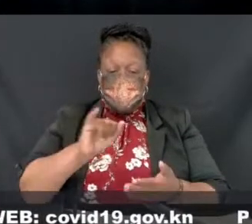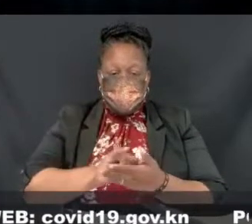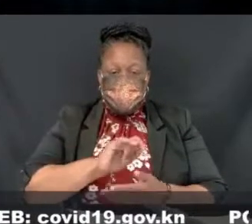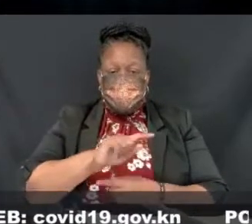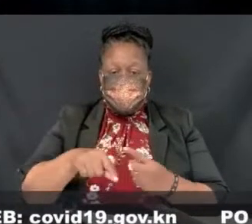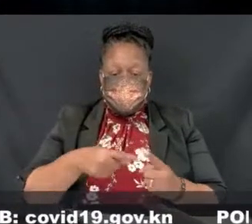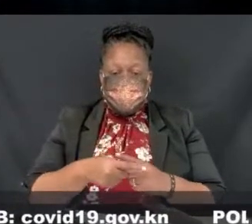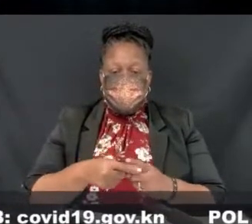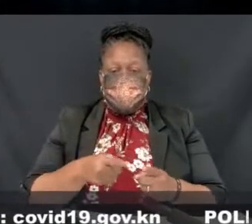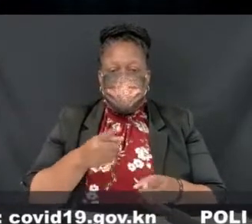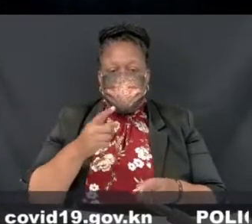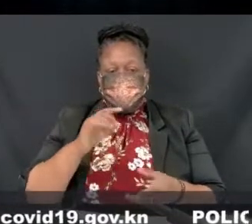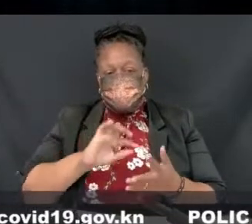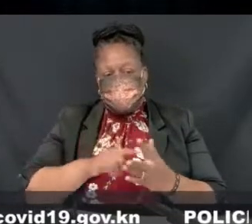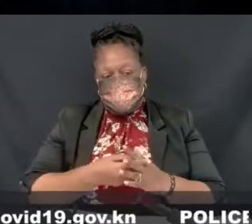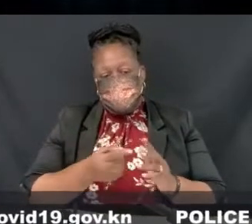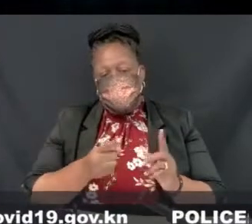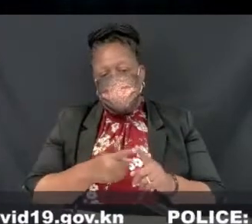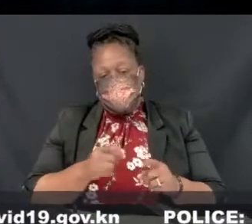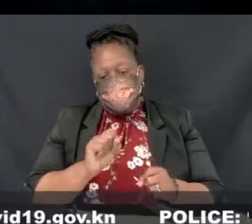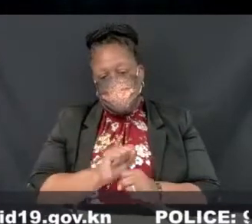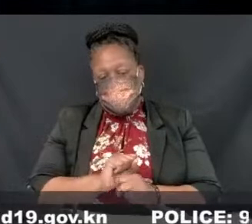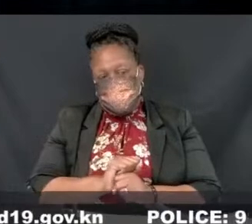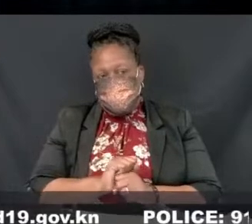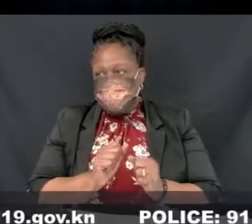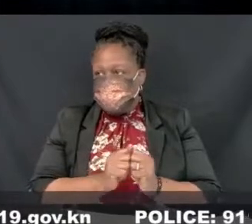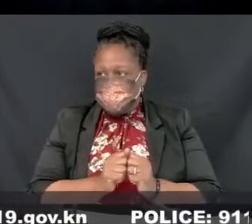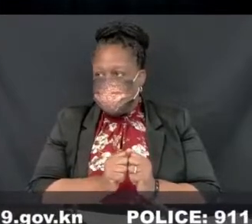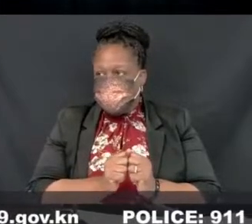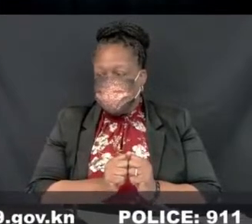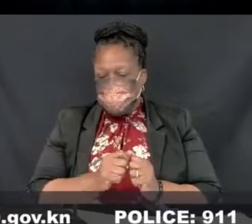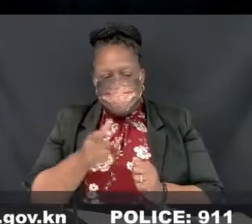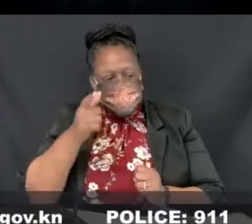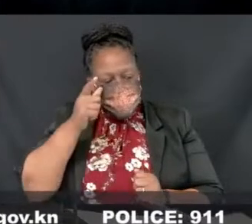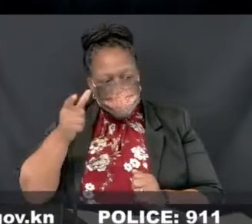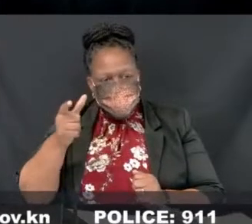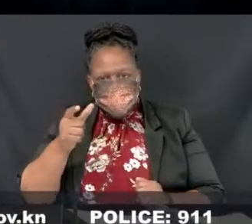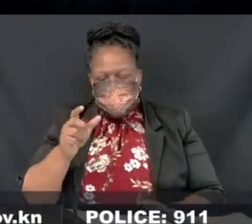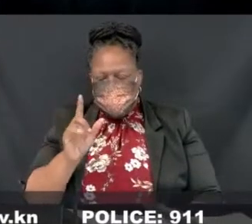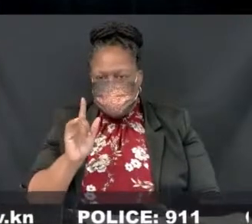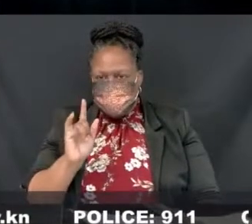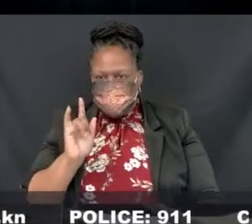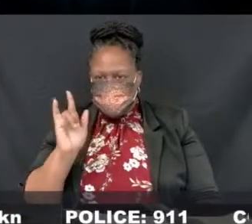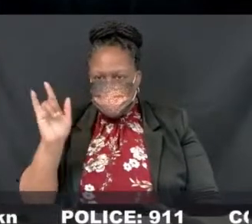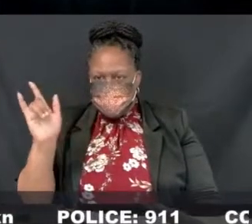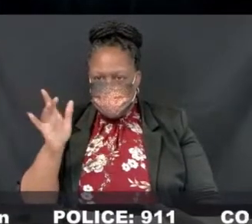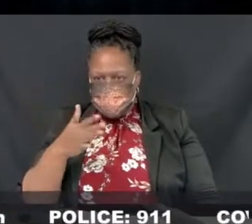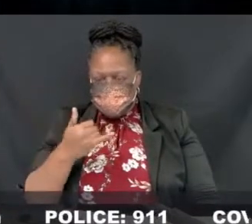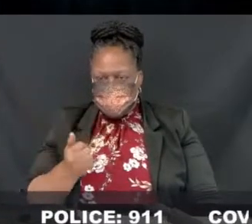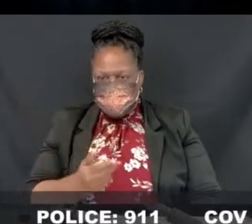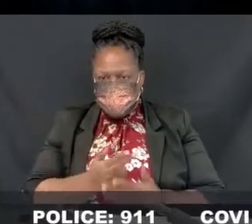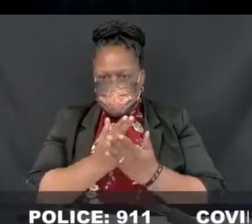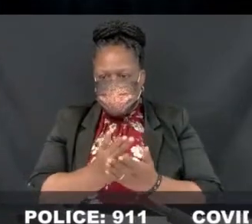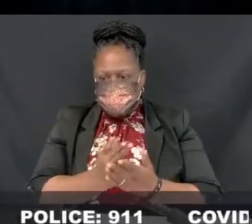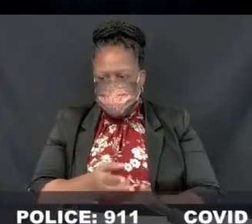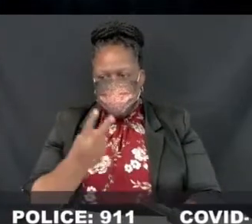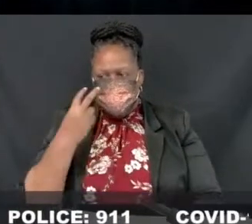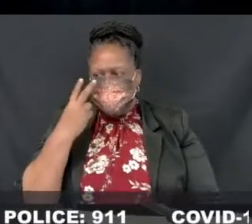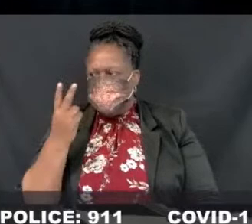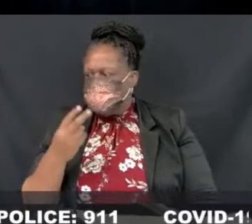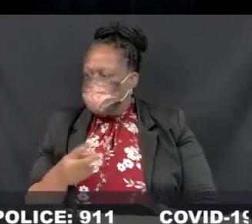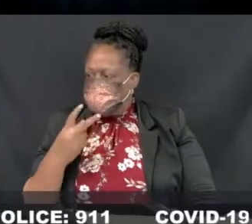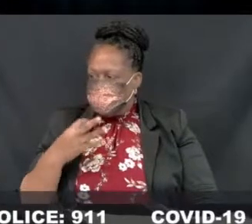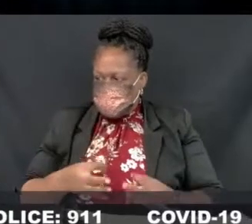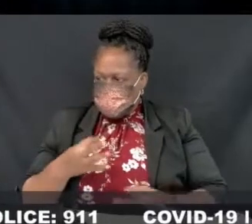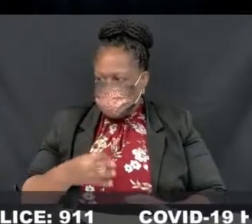with a small group where our focus was mainly on borders. We started with our border management. We started to look at the